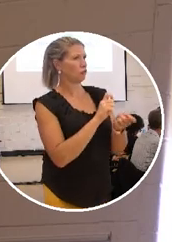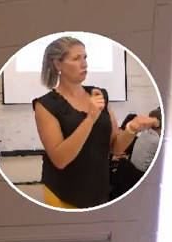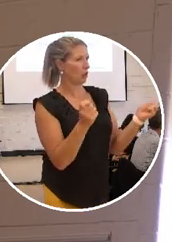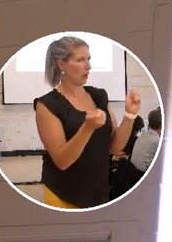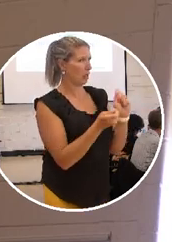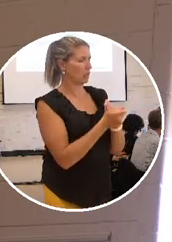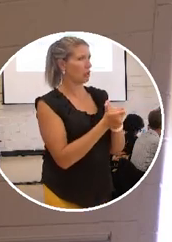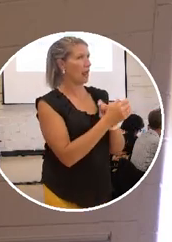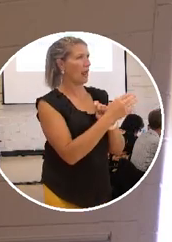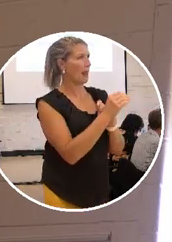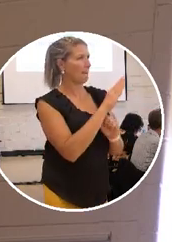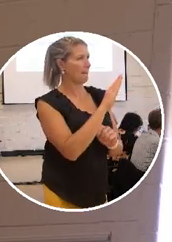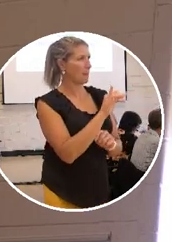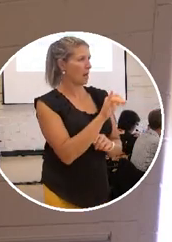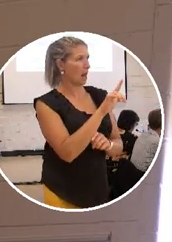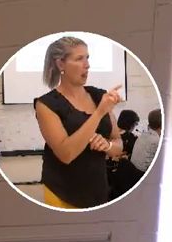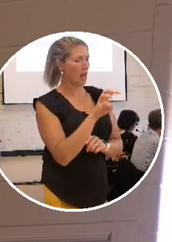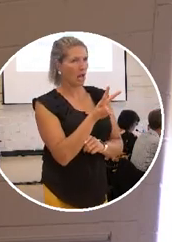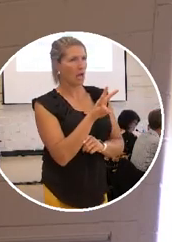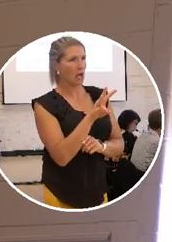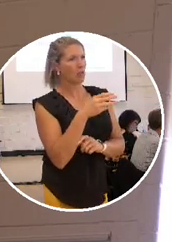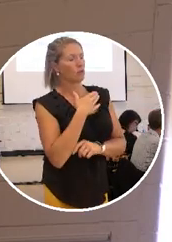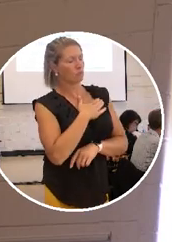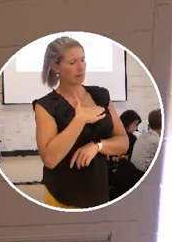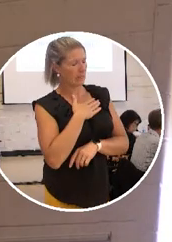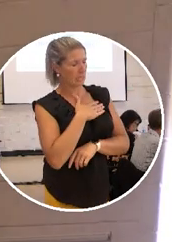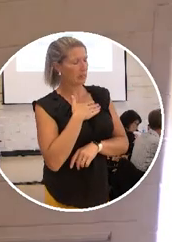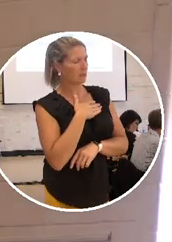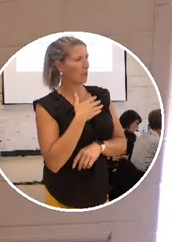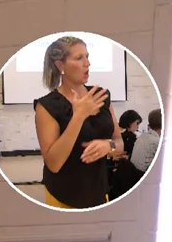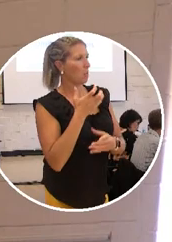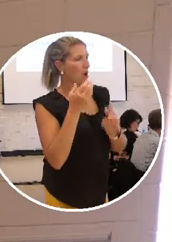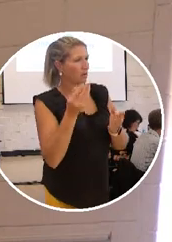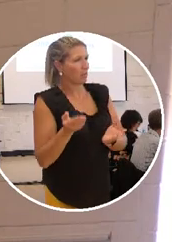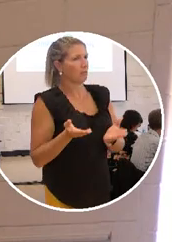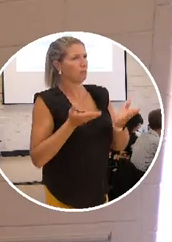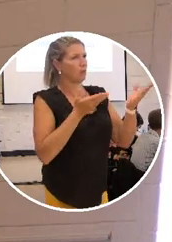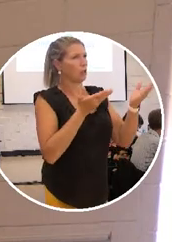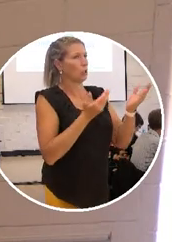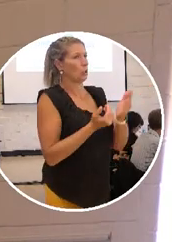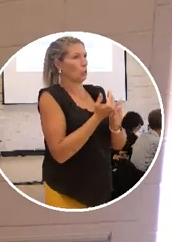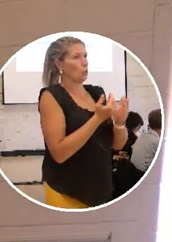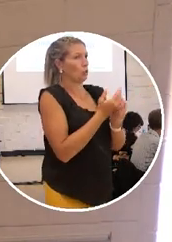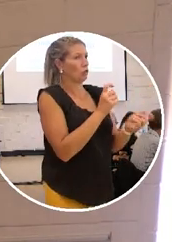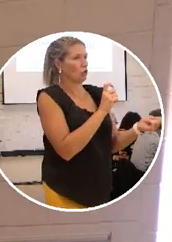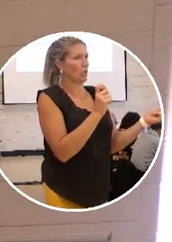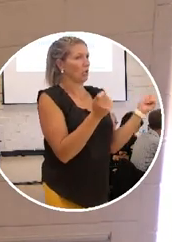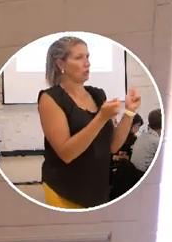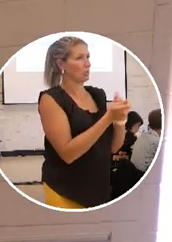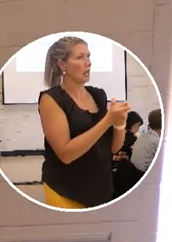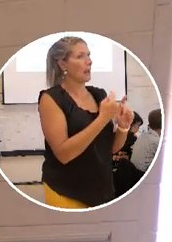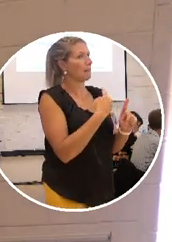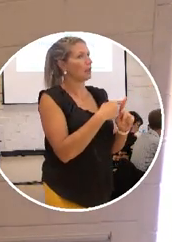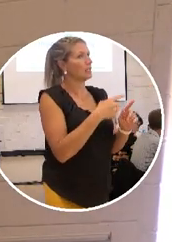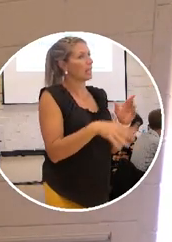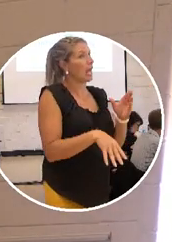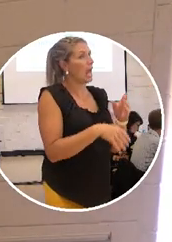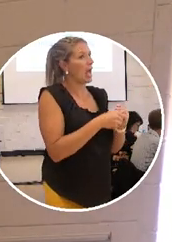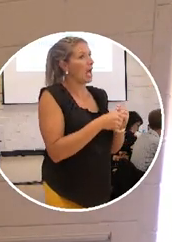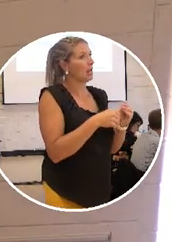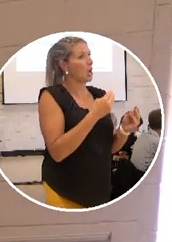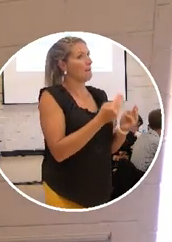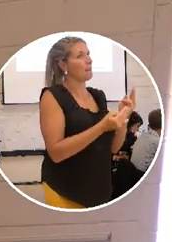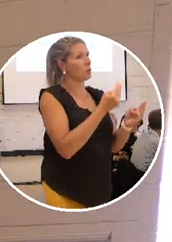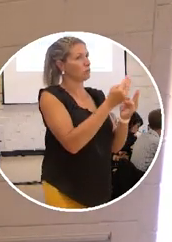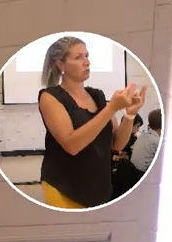I'd like now to bring forward those changes and introduce the two motions necessary